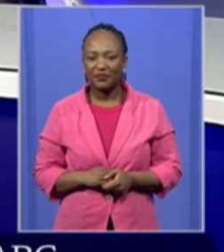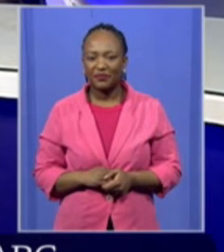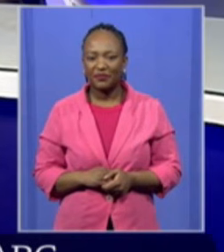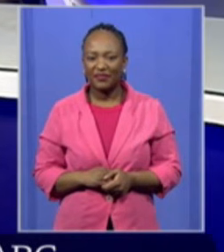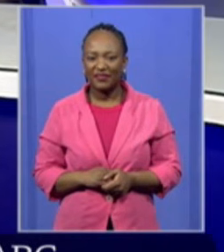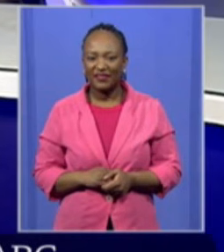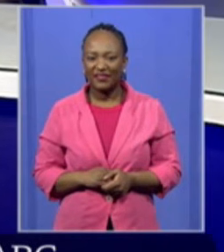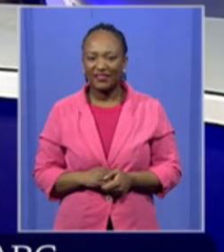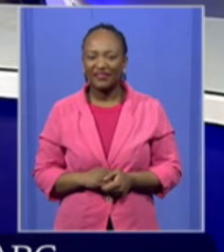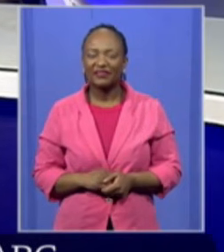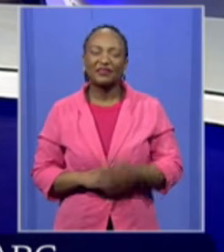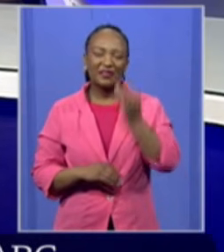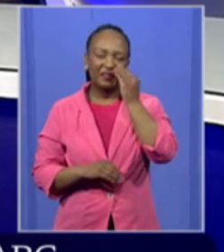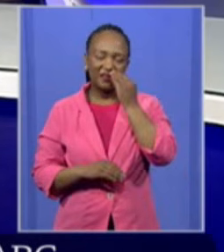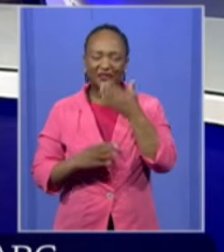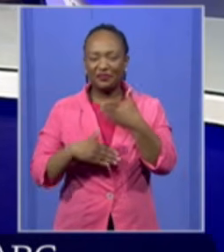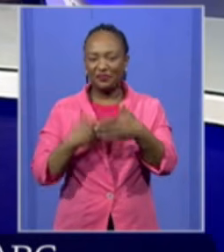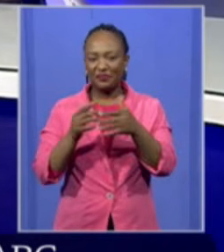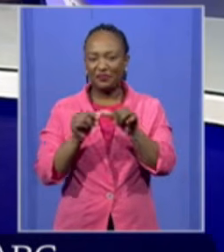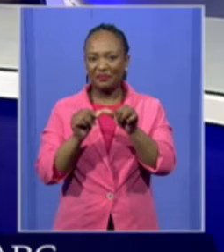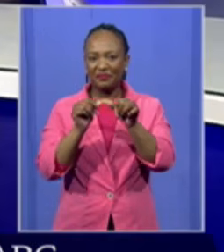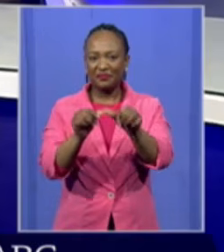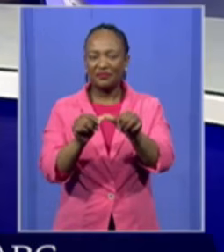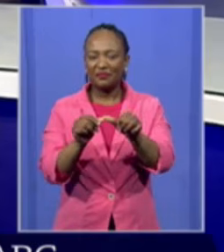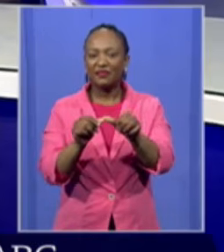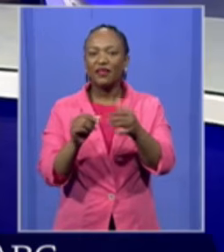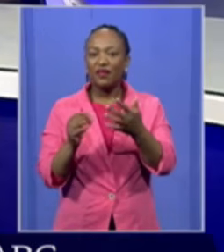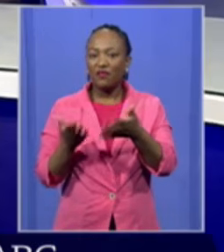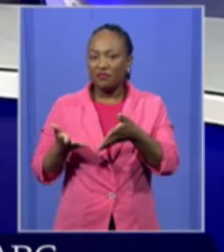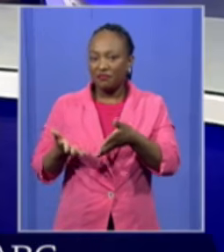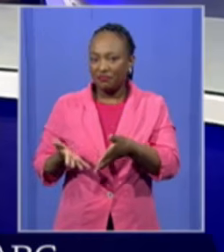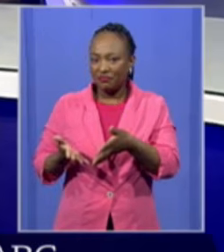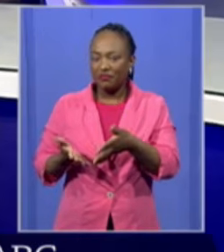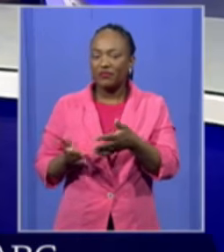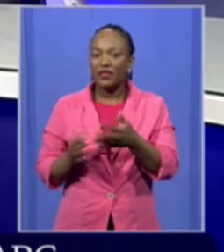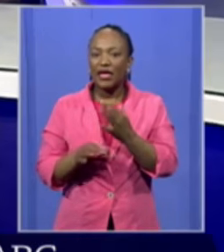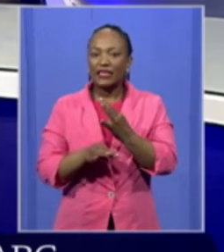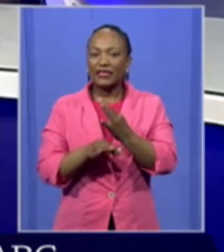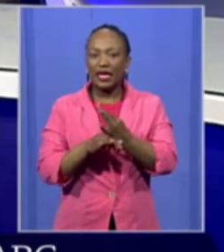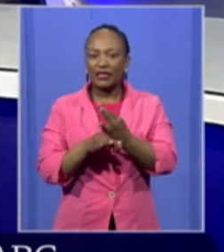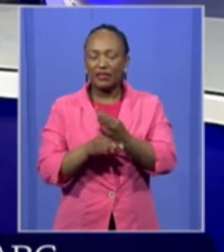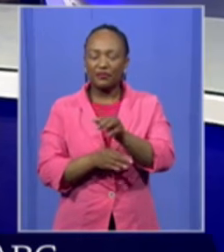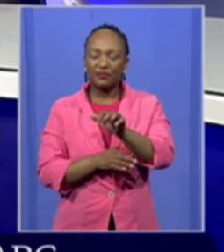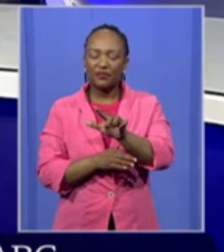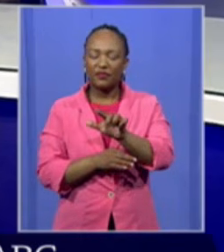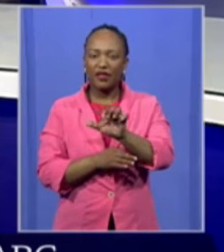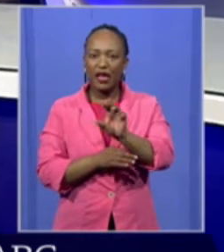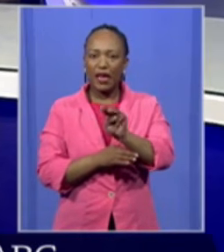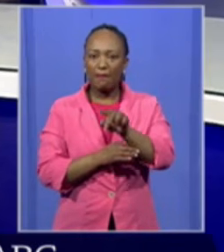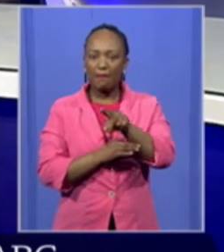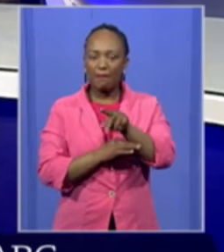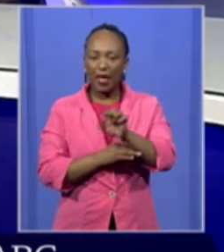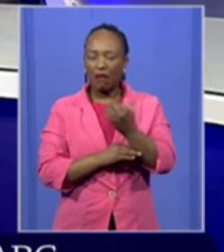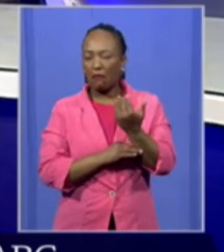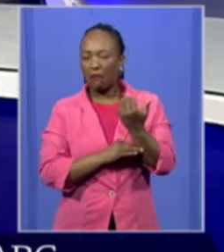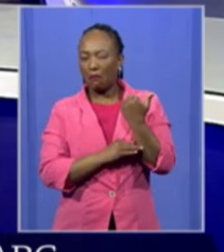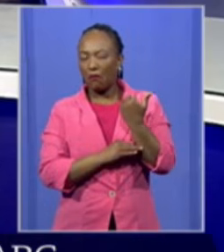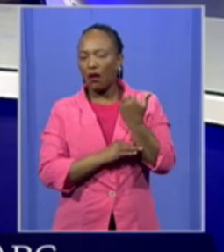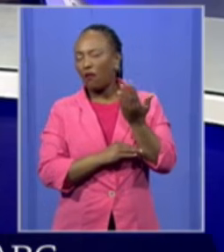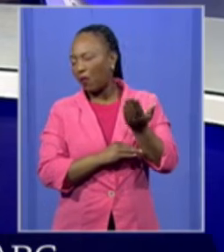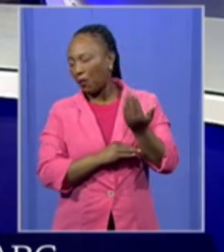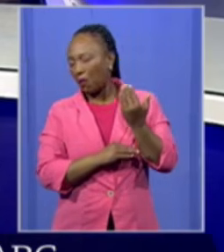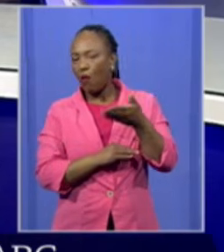Ho ntshetsa taba ena pele diphaposing tsa rona tsa kgaso re na le ntate Lempe Motumi e leng e mong wa batho ba pele